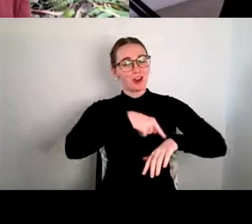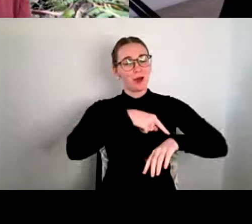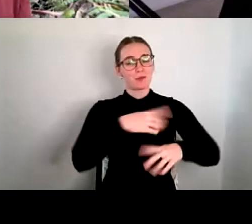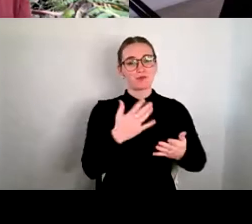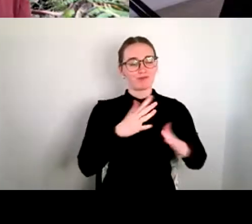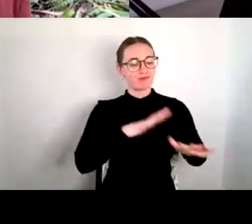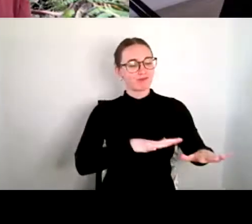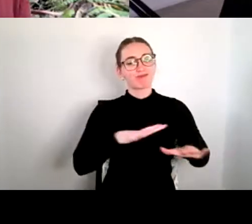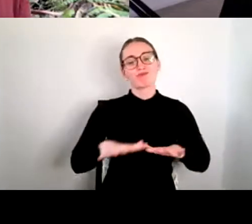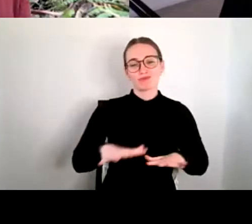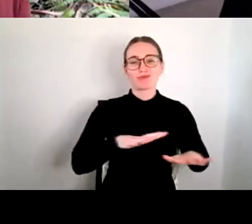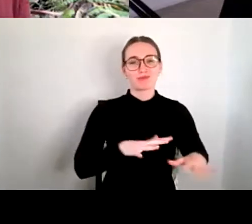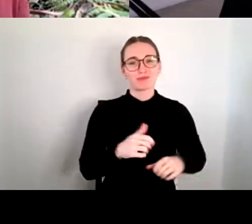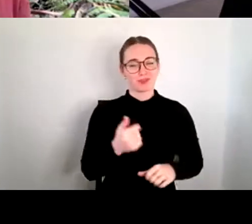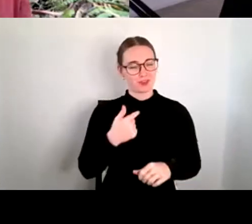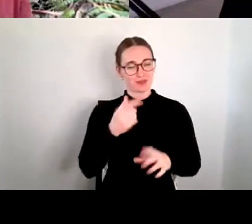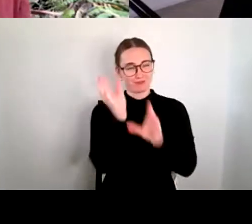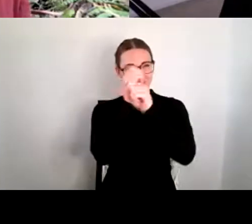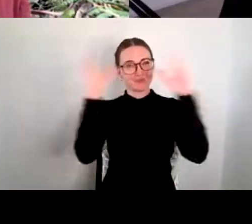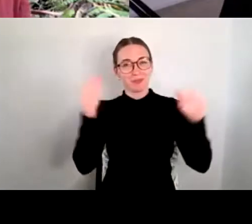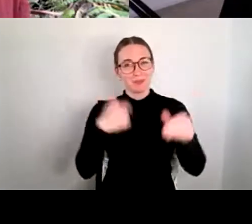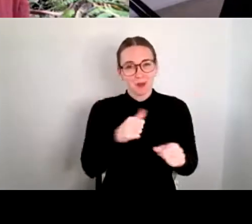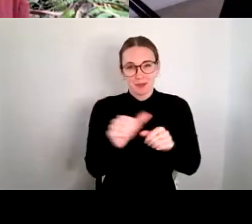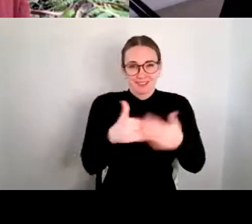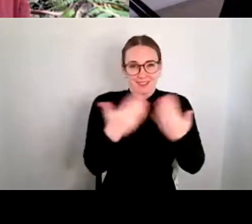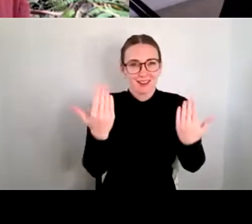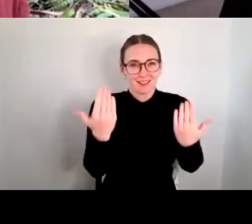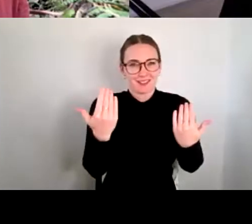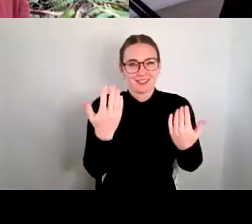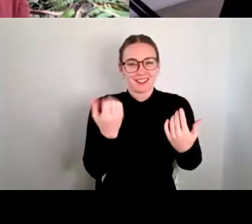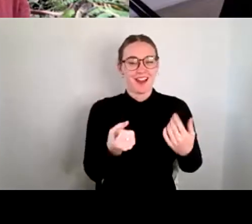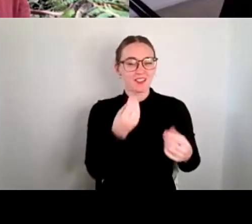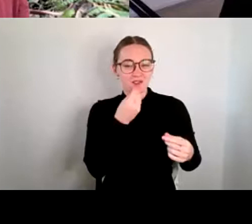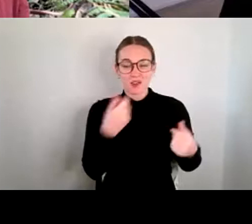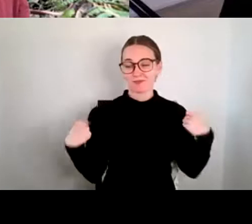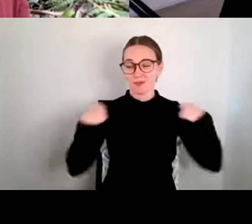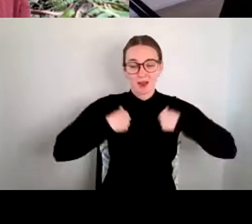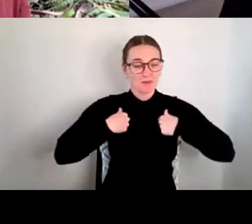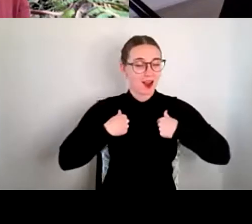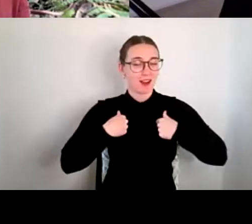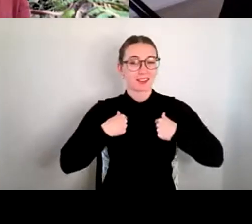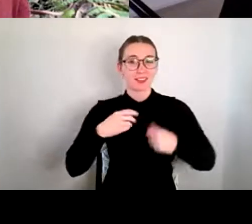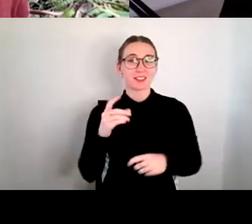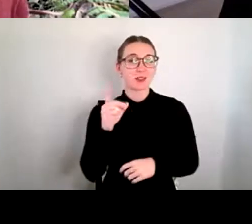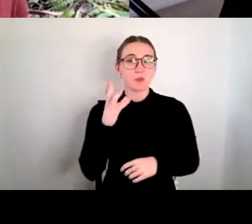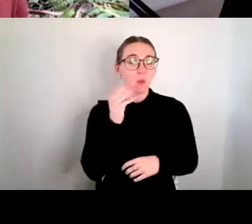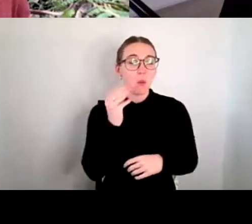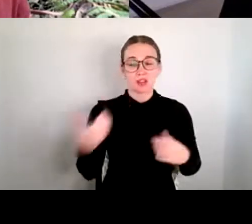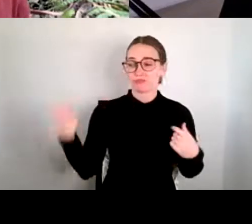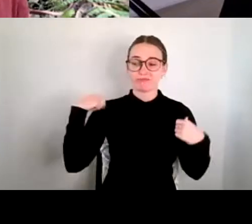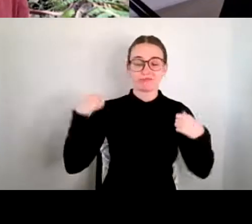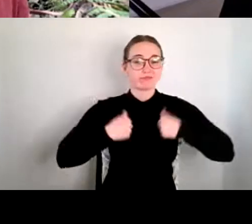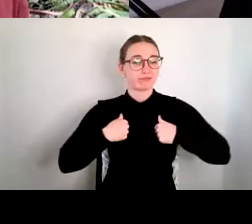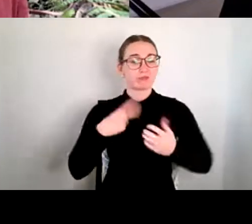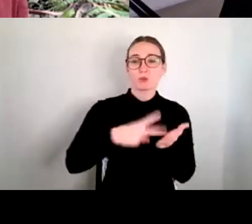often throwing a few muesli bars in a backpack and a bottle of sparkling water and just walking for 4 hours, through a